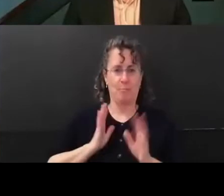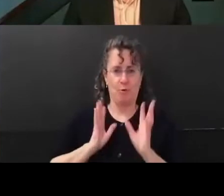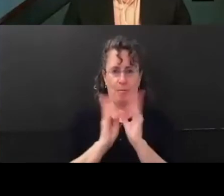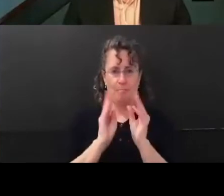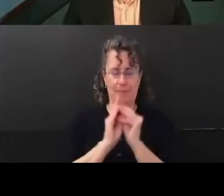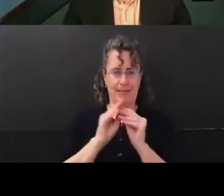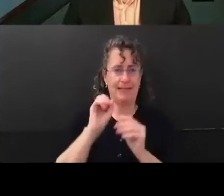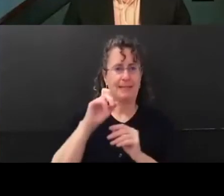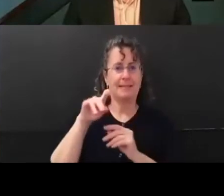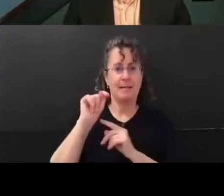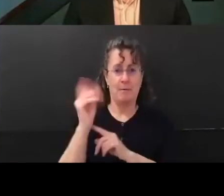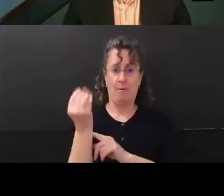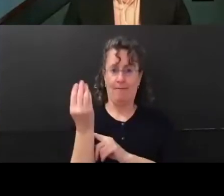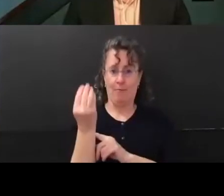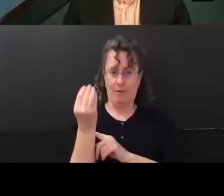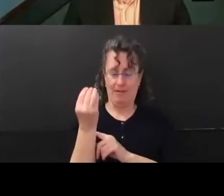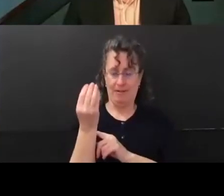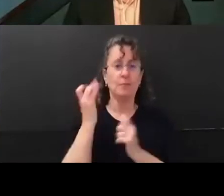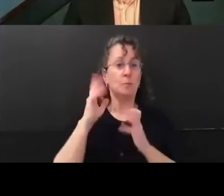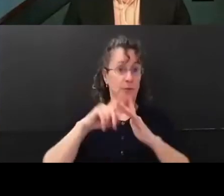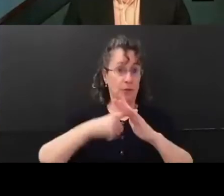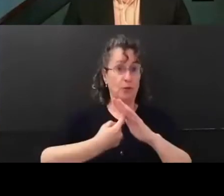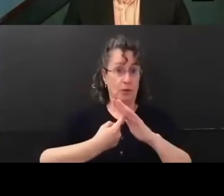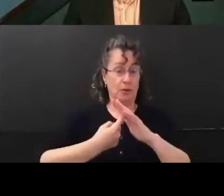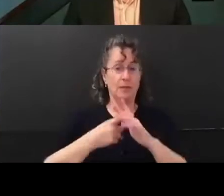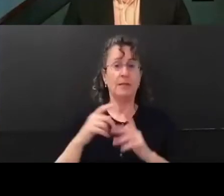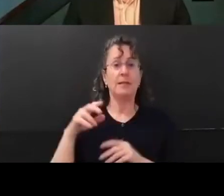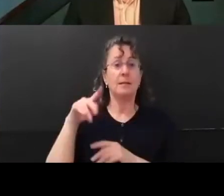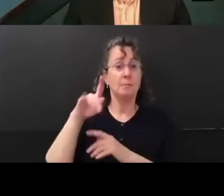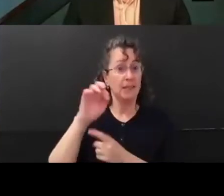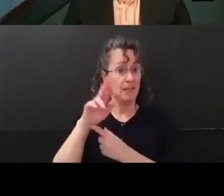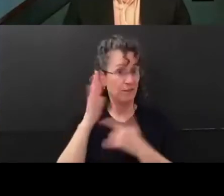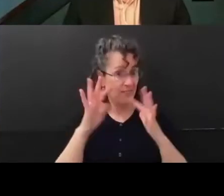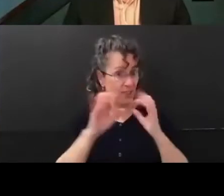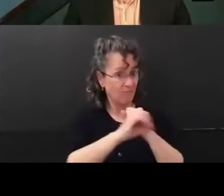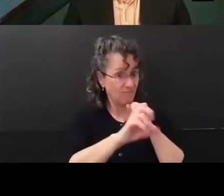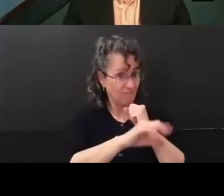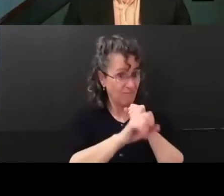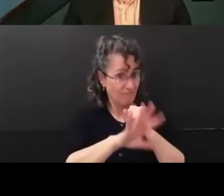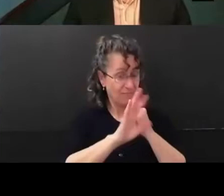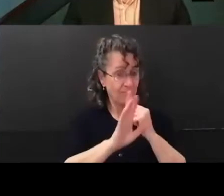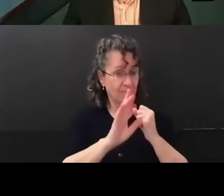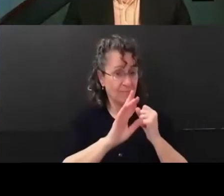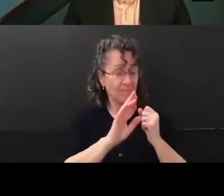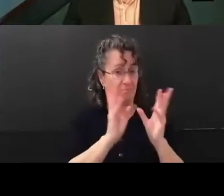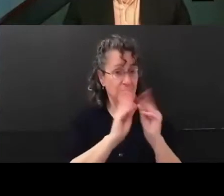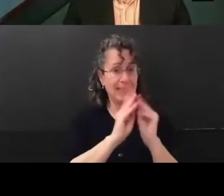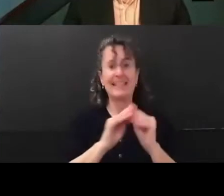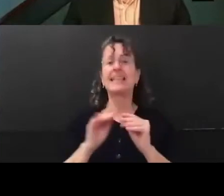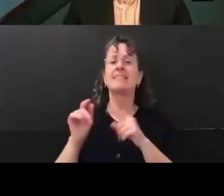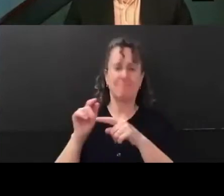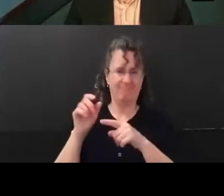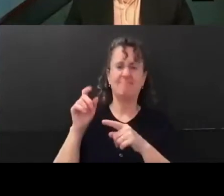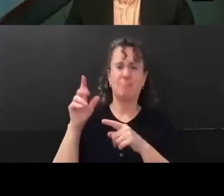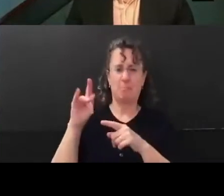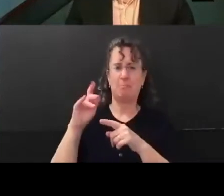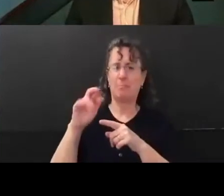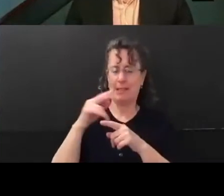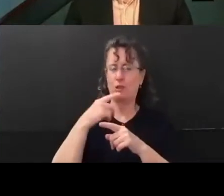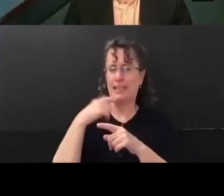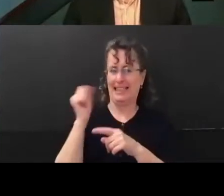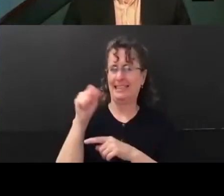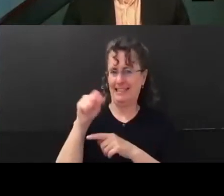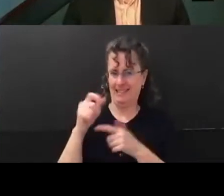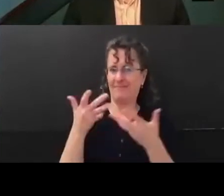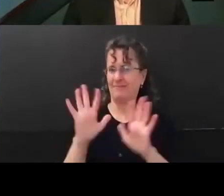order. Peter, has the meeting been officially warned? Yes, it has. Okay, thank you. Okay, so the